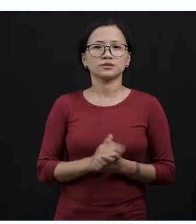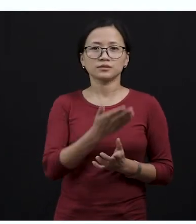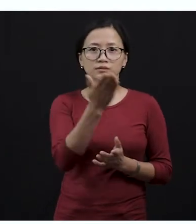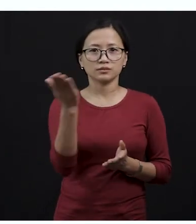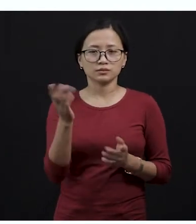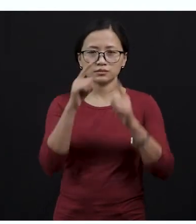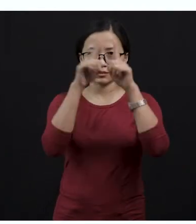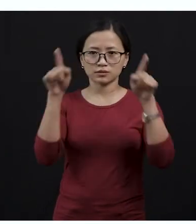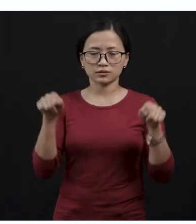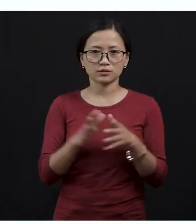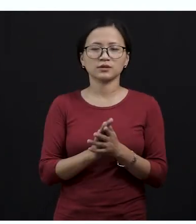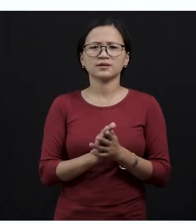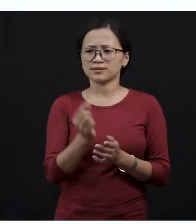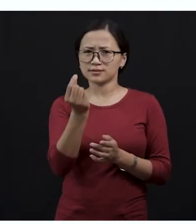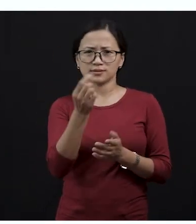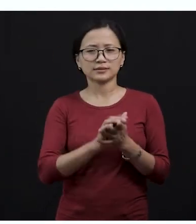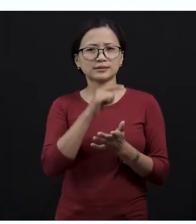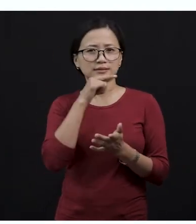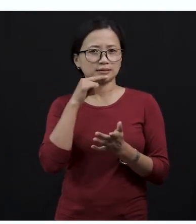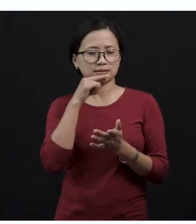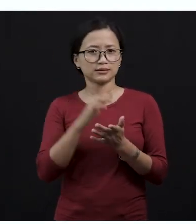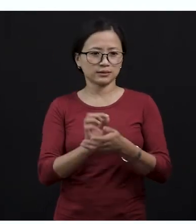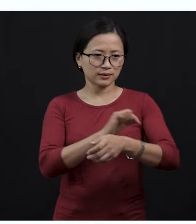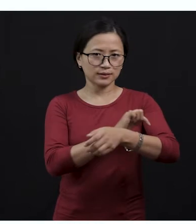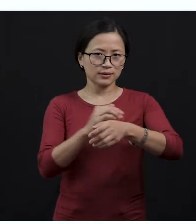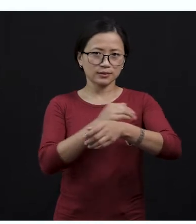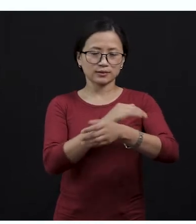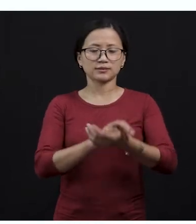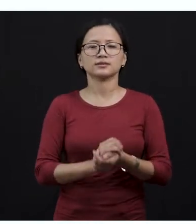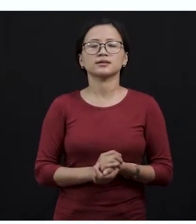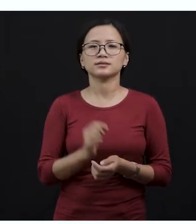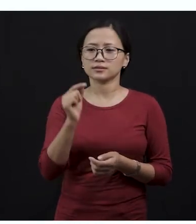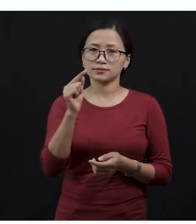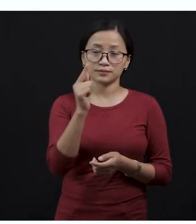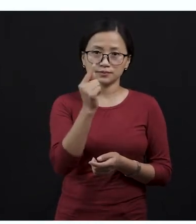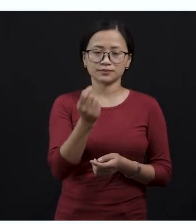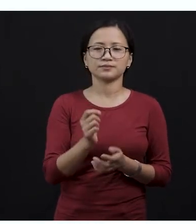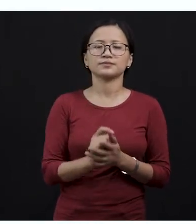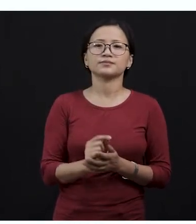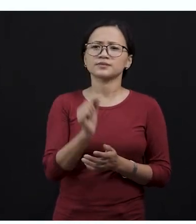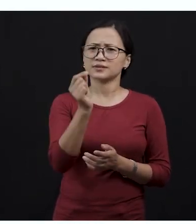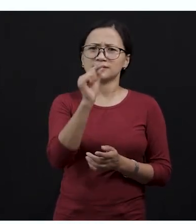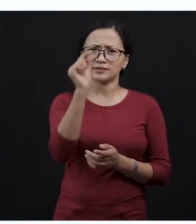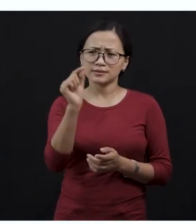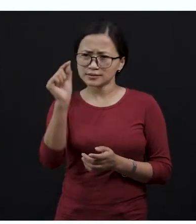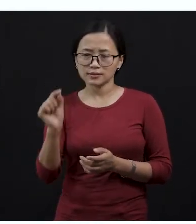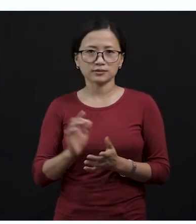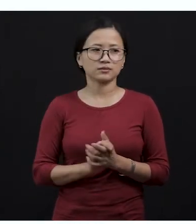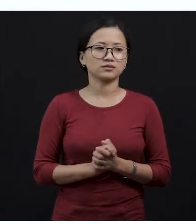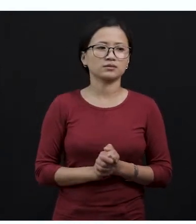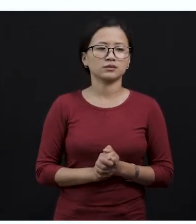a single cell, a cell, okay? And these cells, they will arrange together